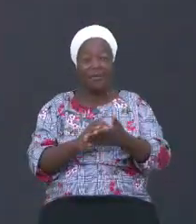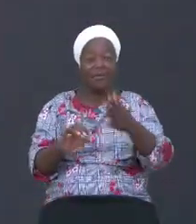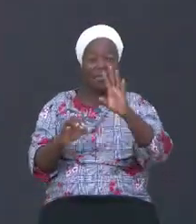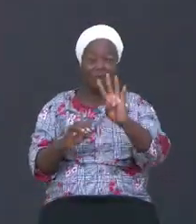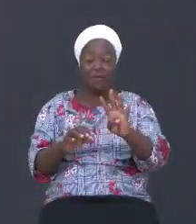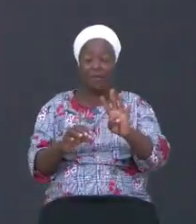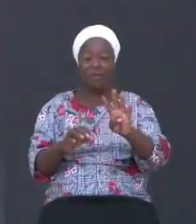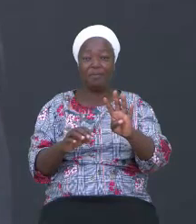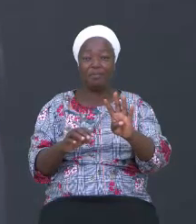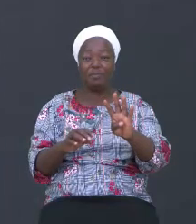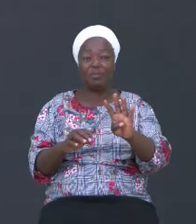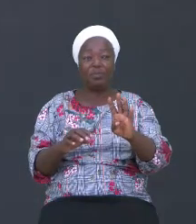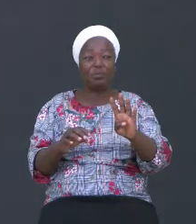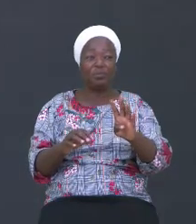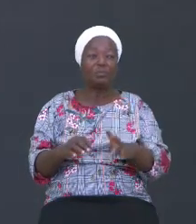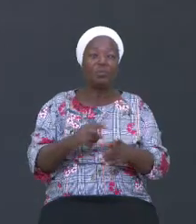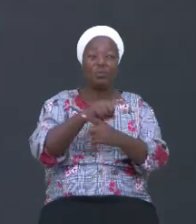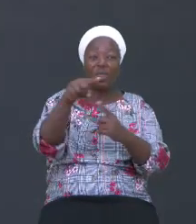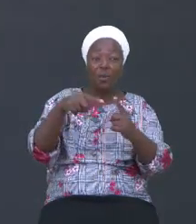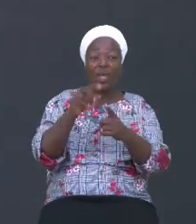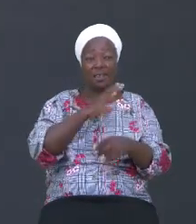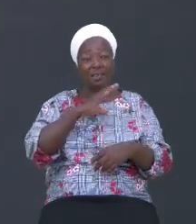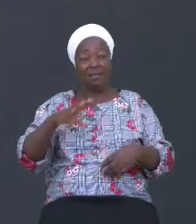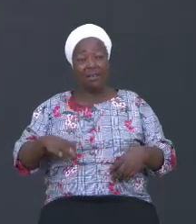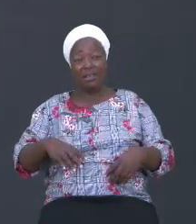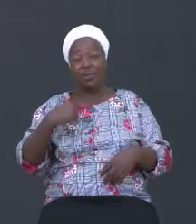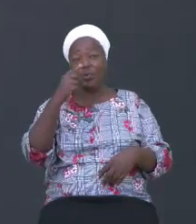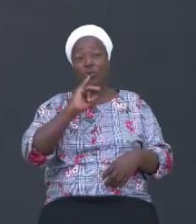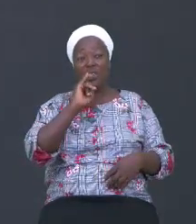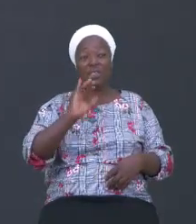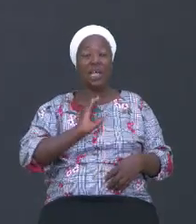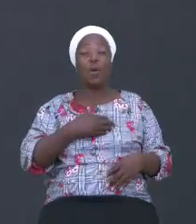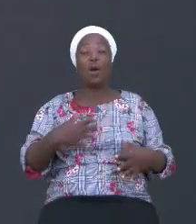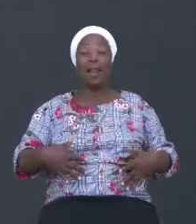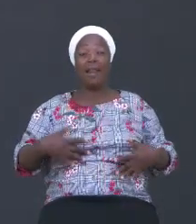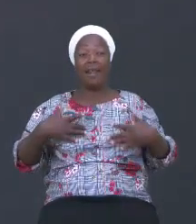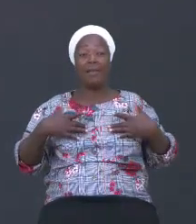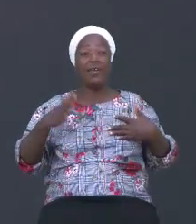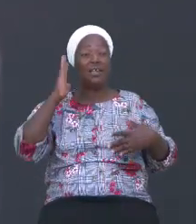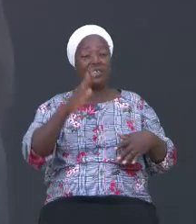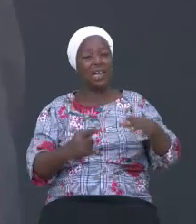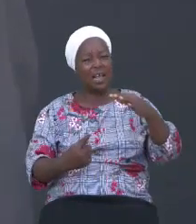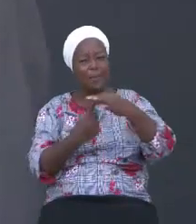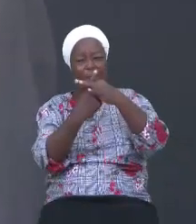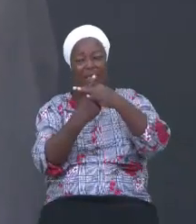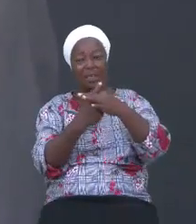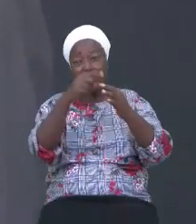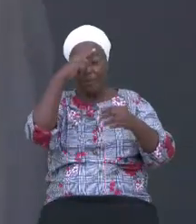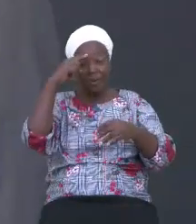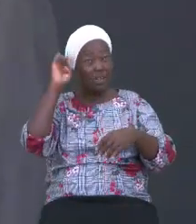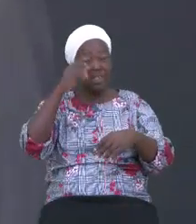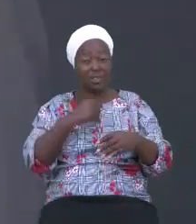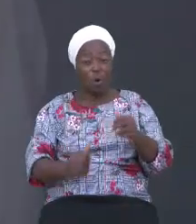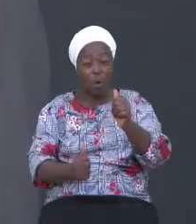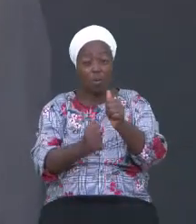in verse 4, when Christ, who is our life, shall appear. He's about to come. He's coming.